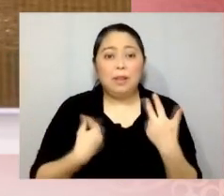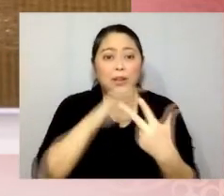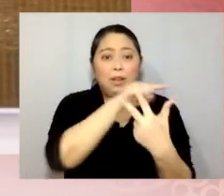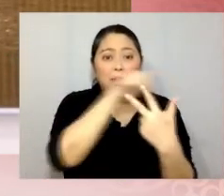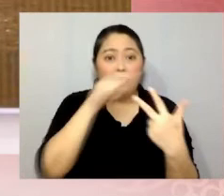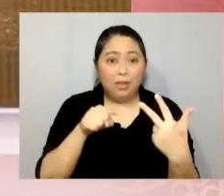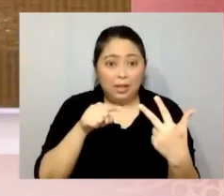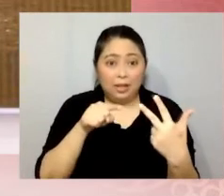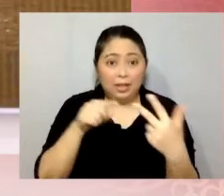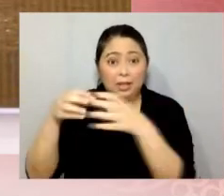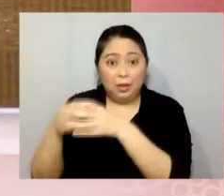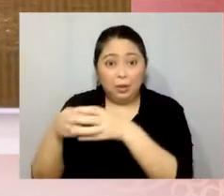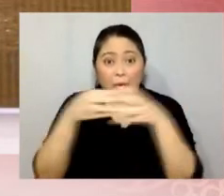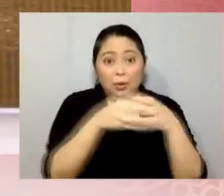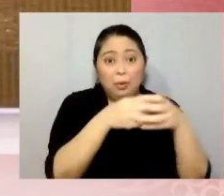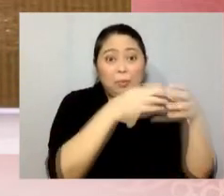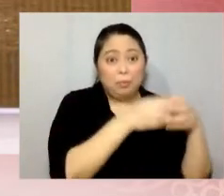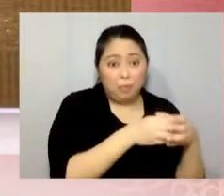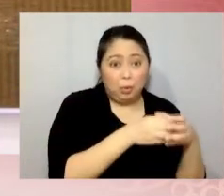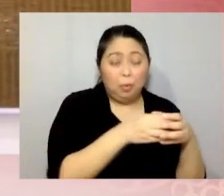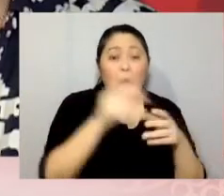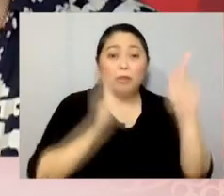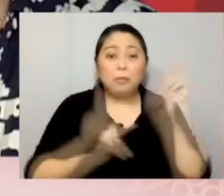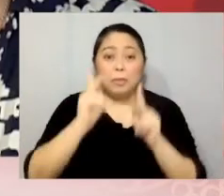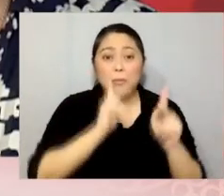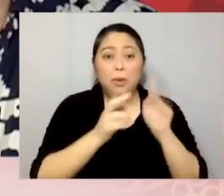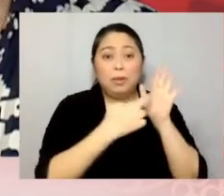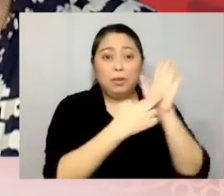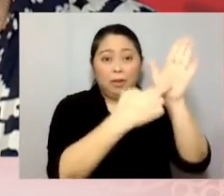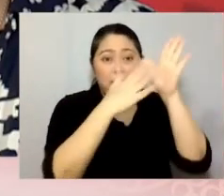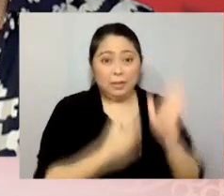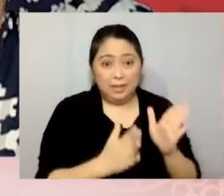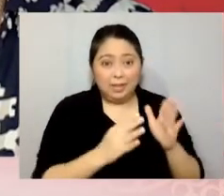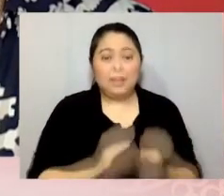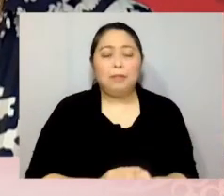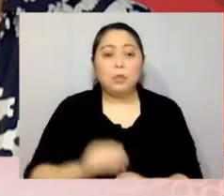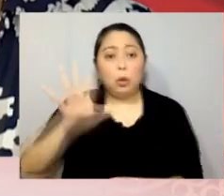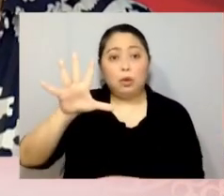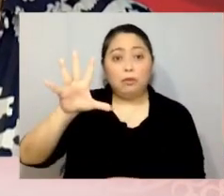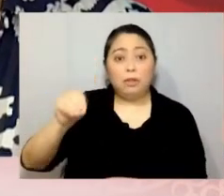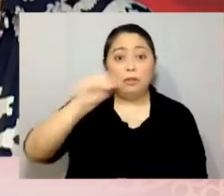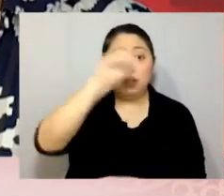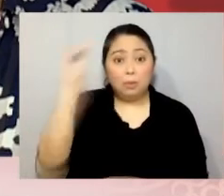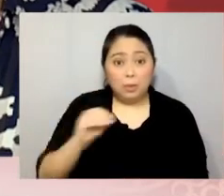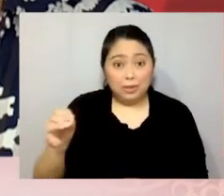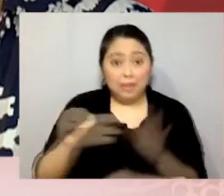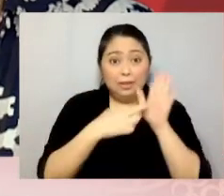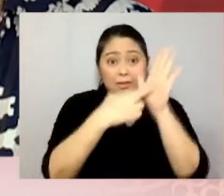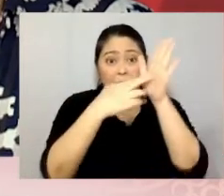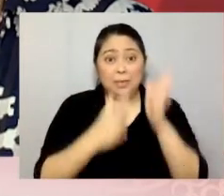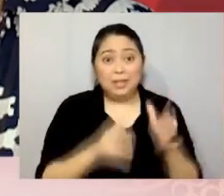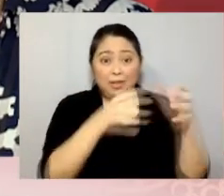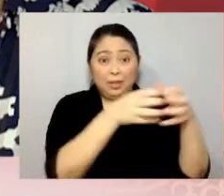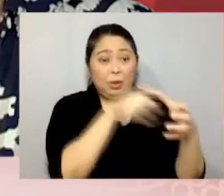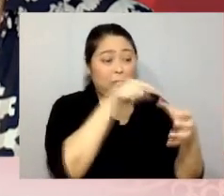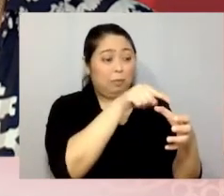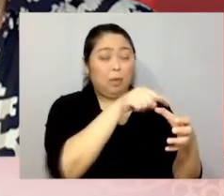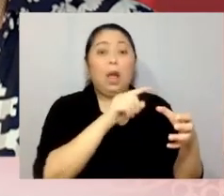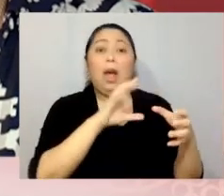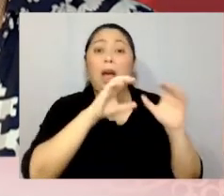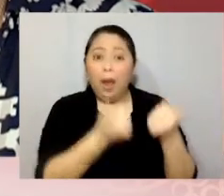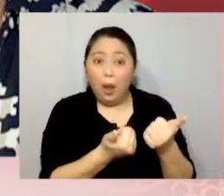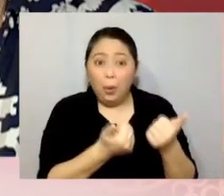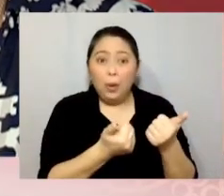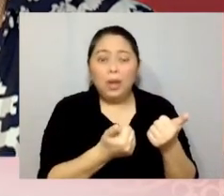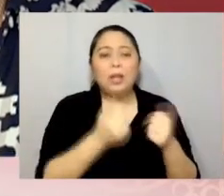of seats. One half of the seats will be elected through proportional